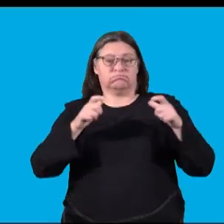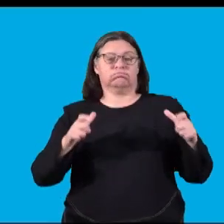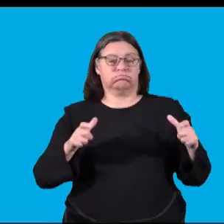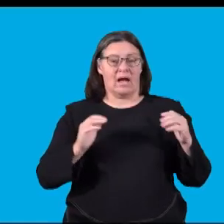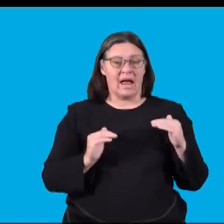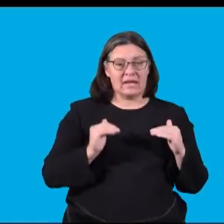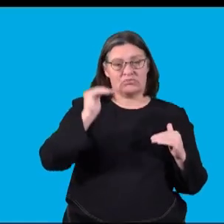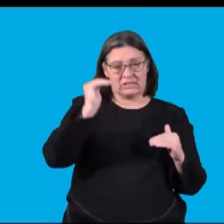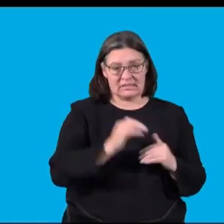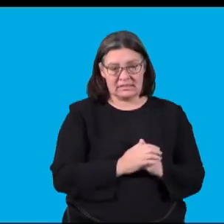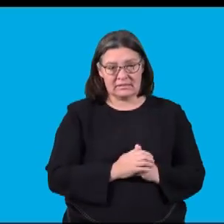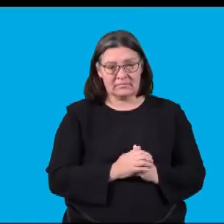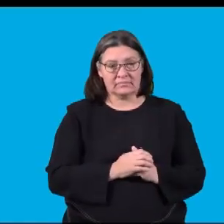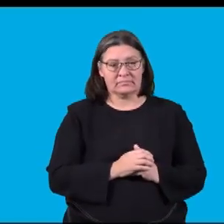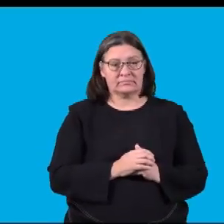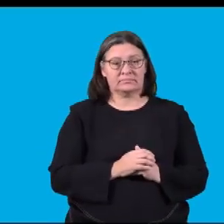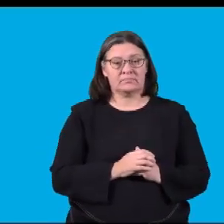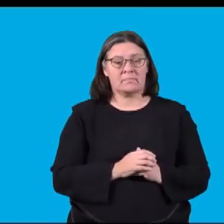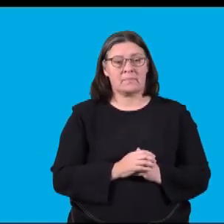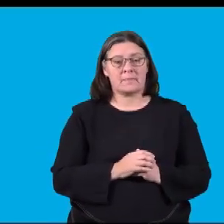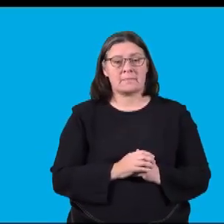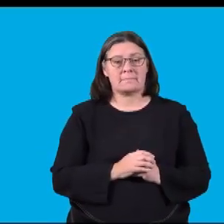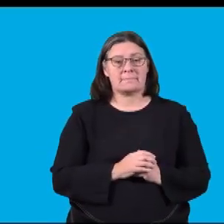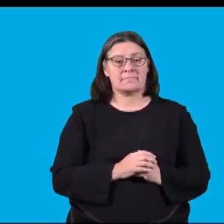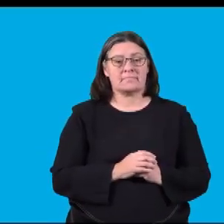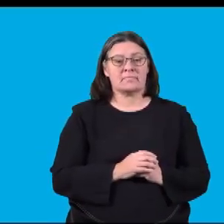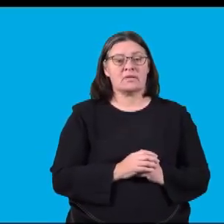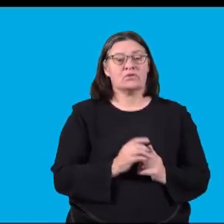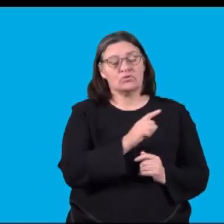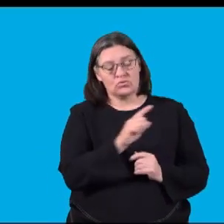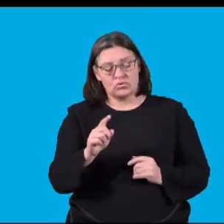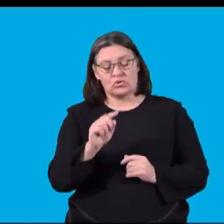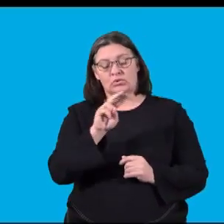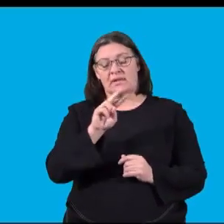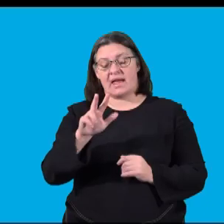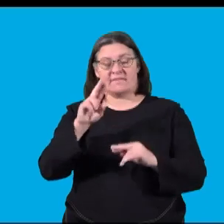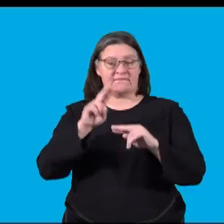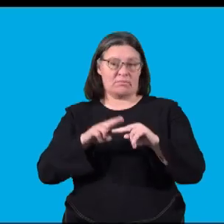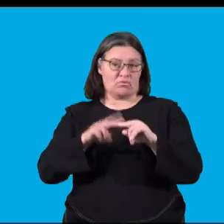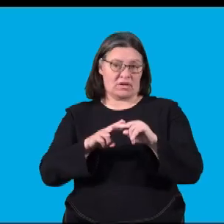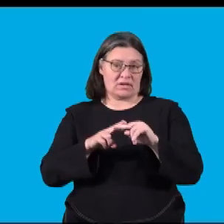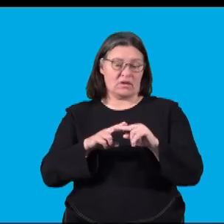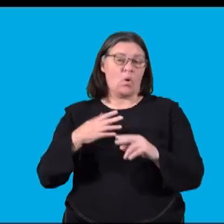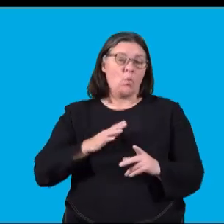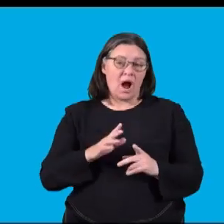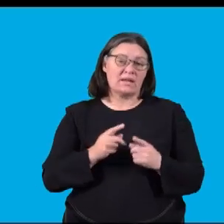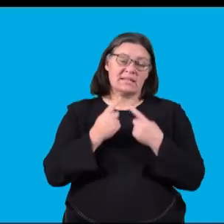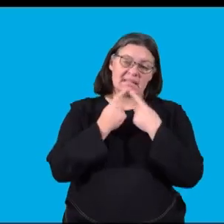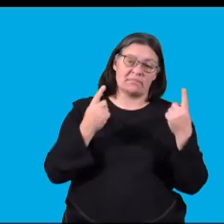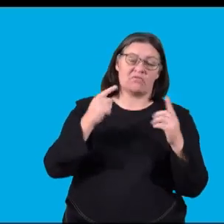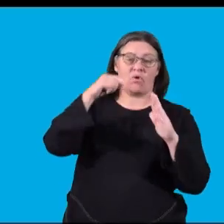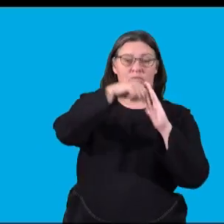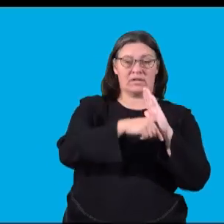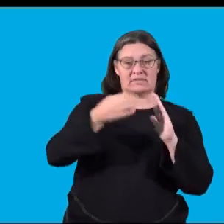of November until 28 February. That is what we want for the statement of